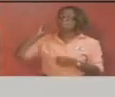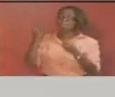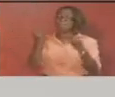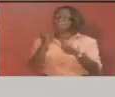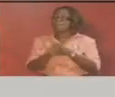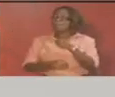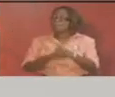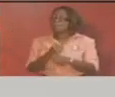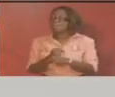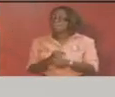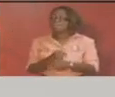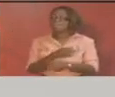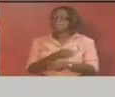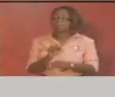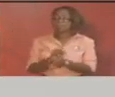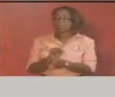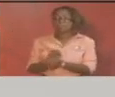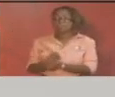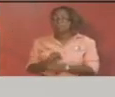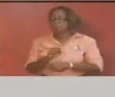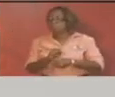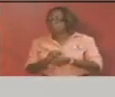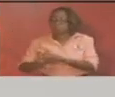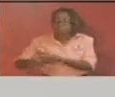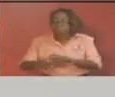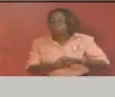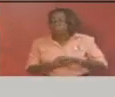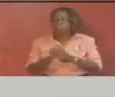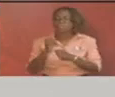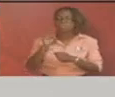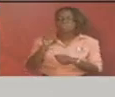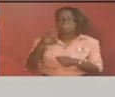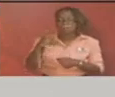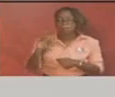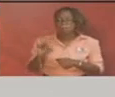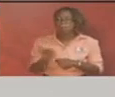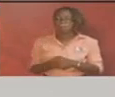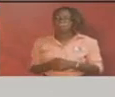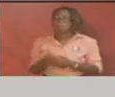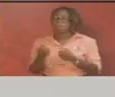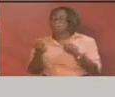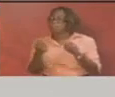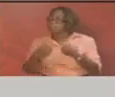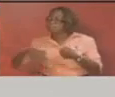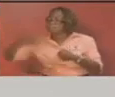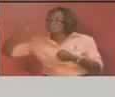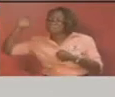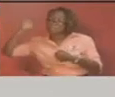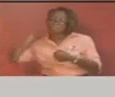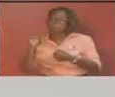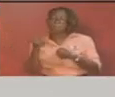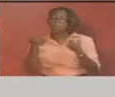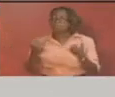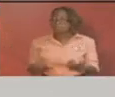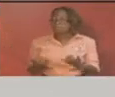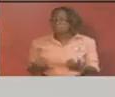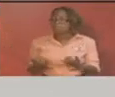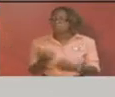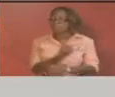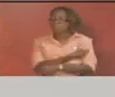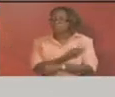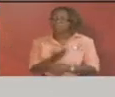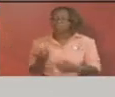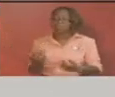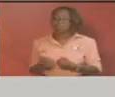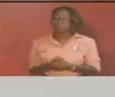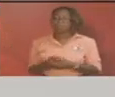Tobago's internal processes through the Chemistry, Food and Drug Division, which have been approving vaccines for many decades as well, and